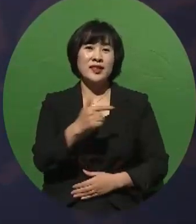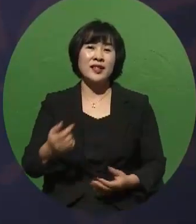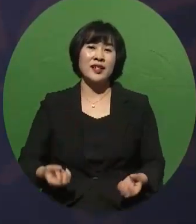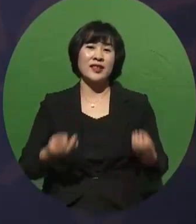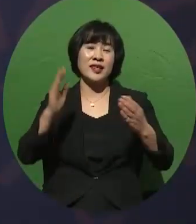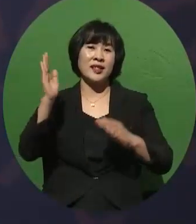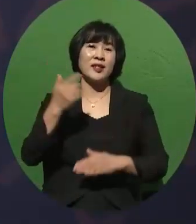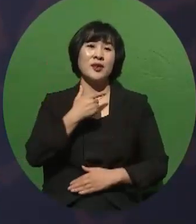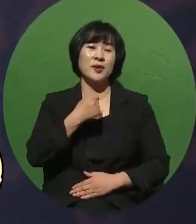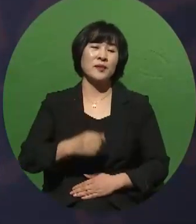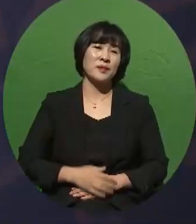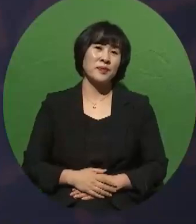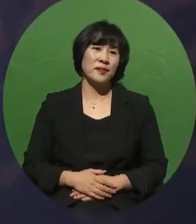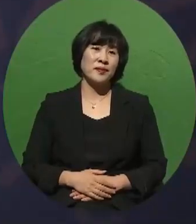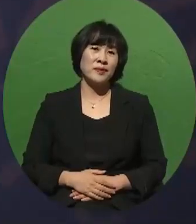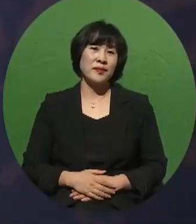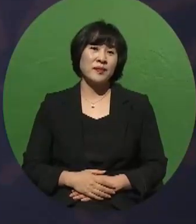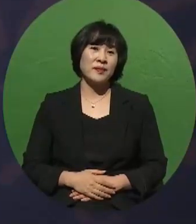the future.